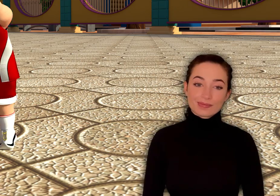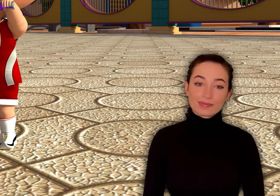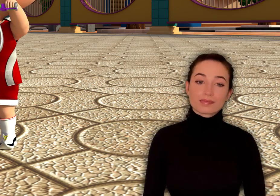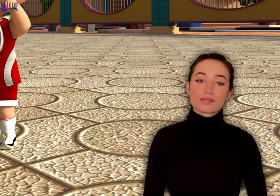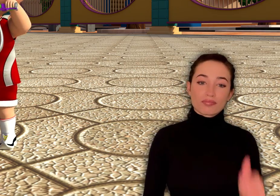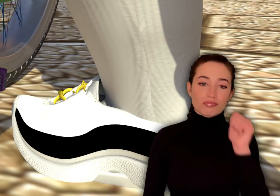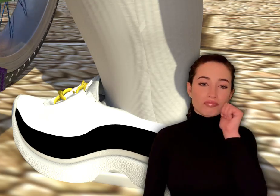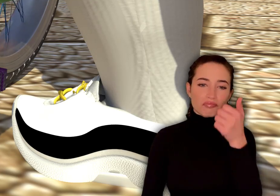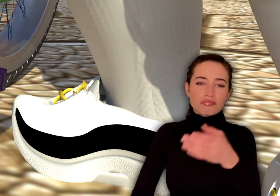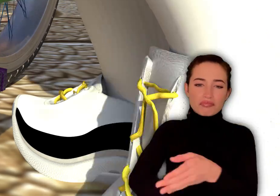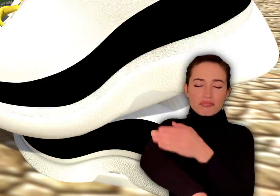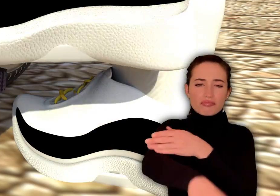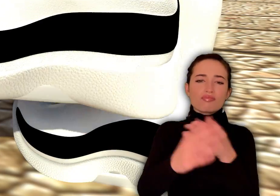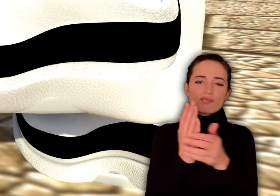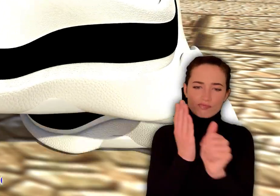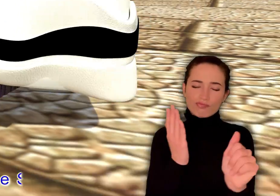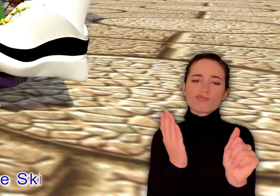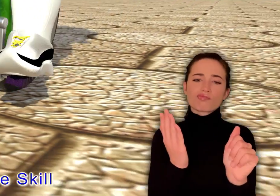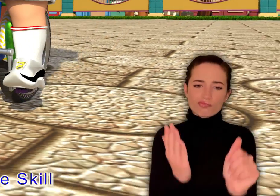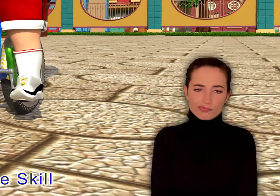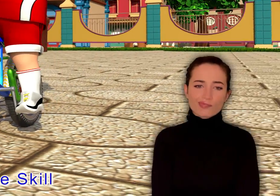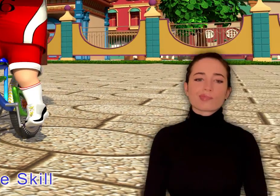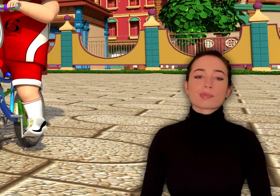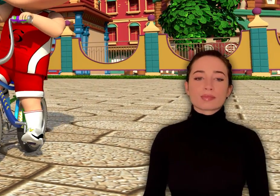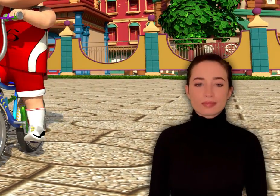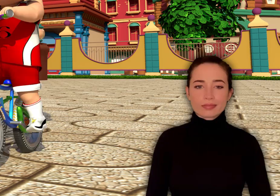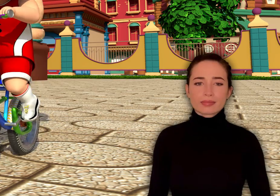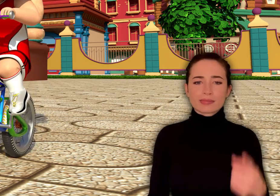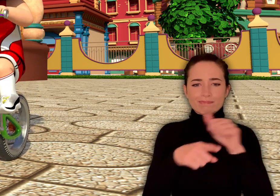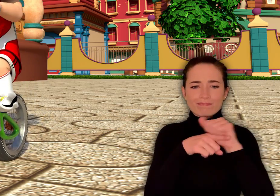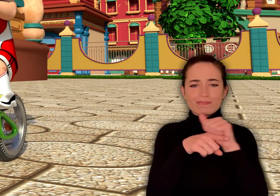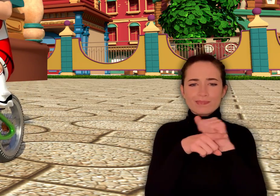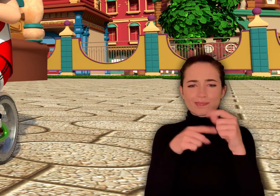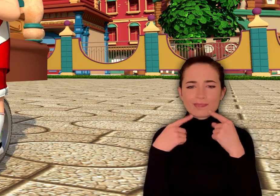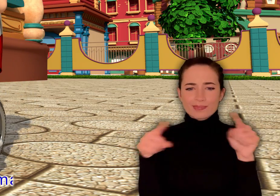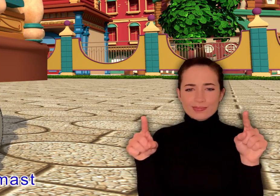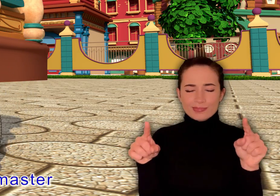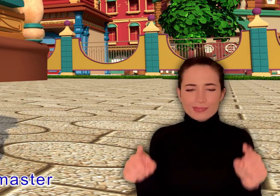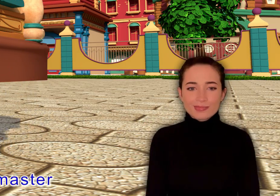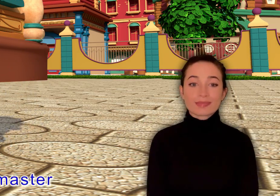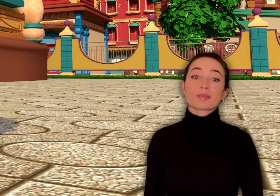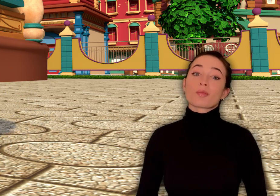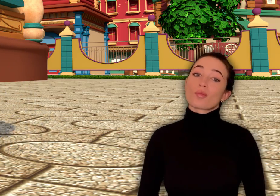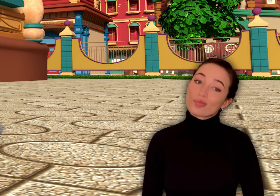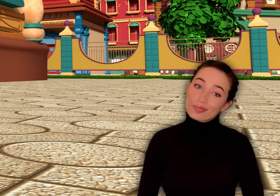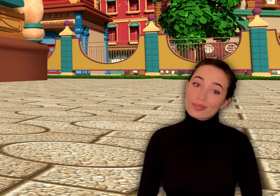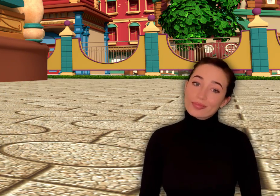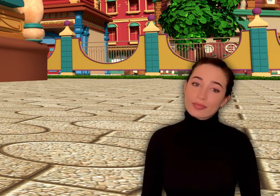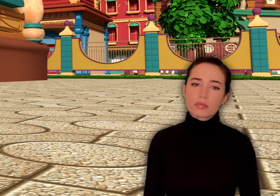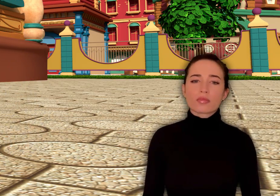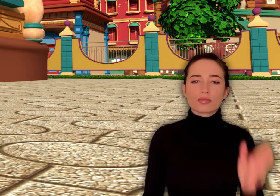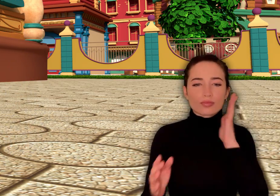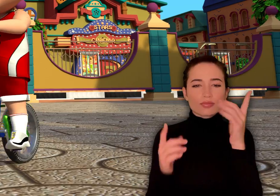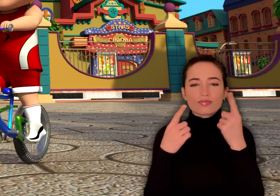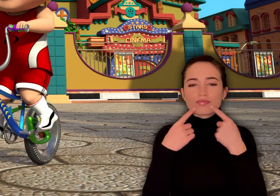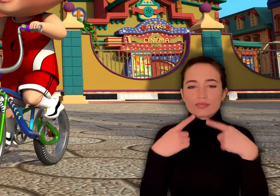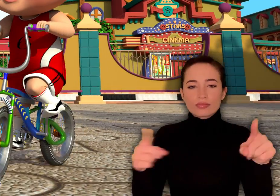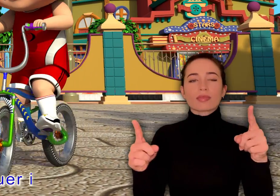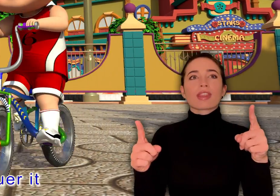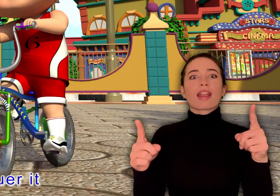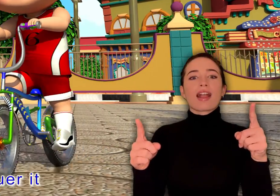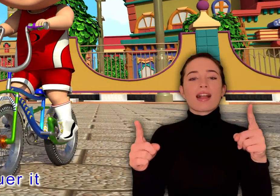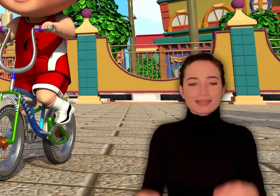will tomorrow will bring up the skill we've been trying to master we'll Master